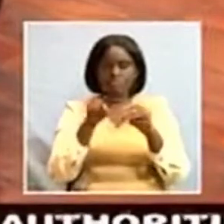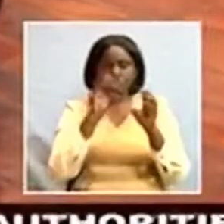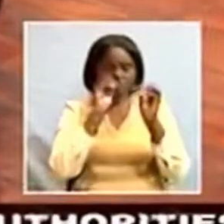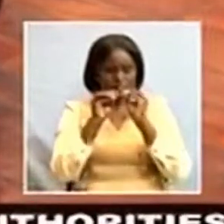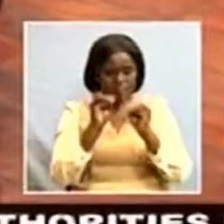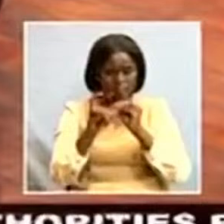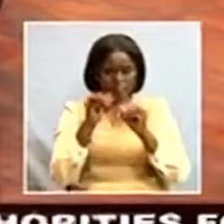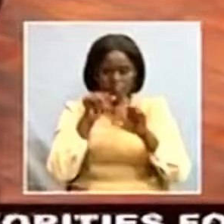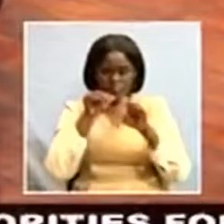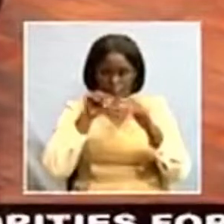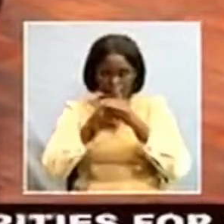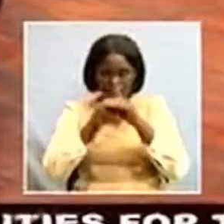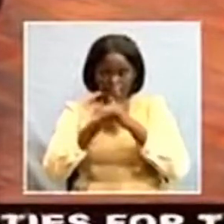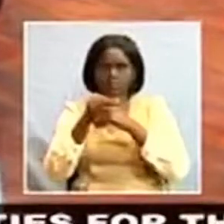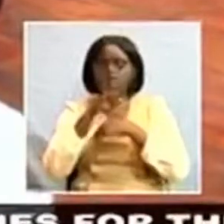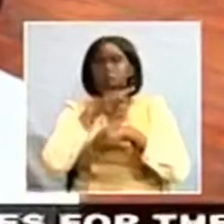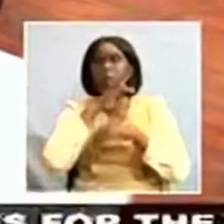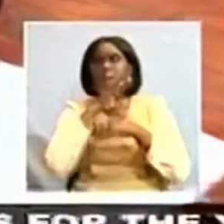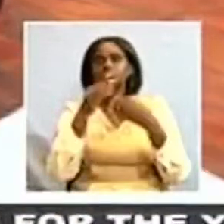at the entrance of the dump site.